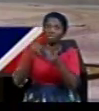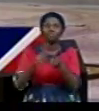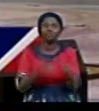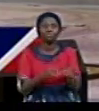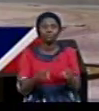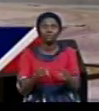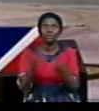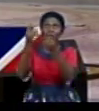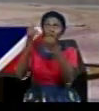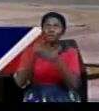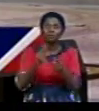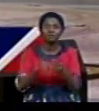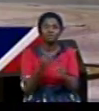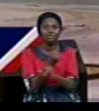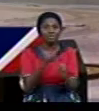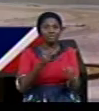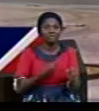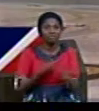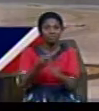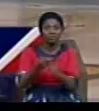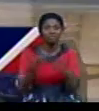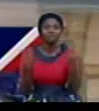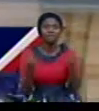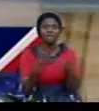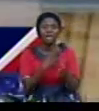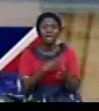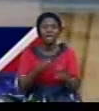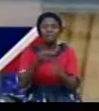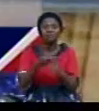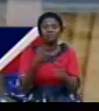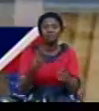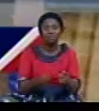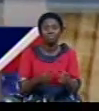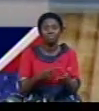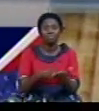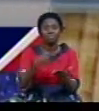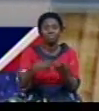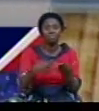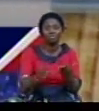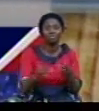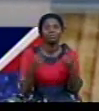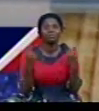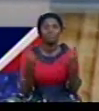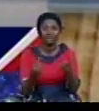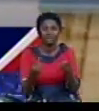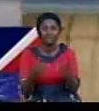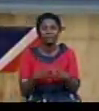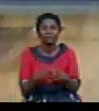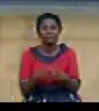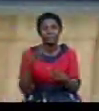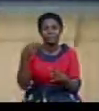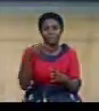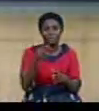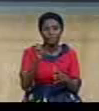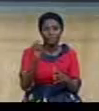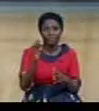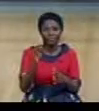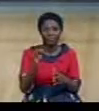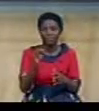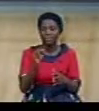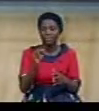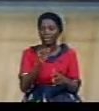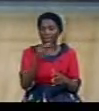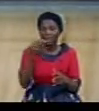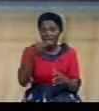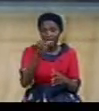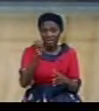save us from sin and from the consequence of sin Hebrews chapter 2 verse 9